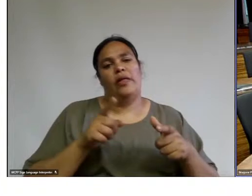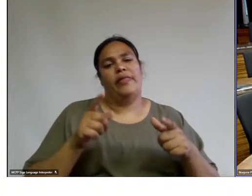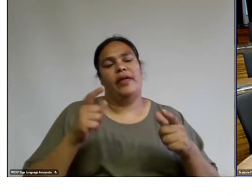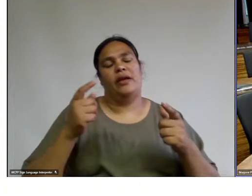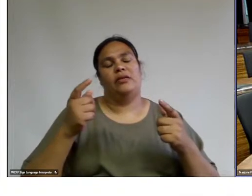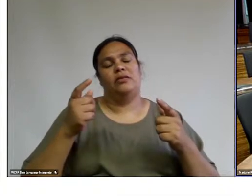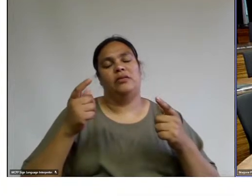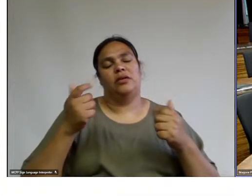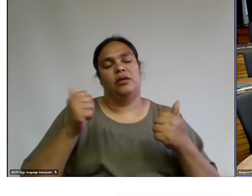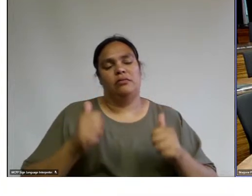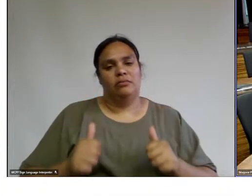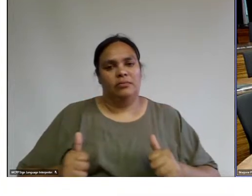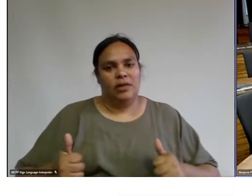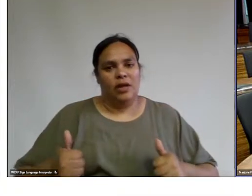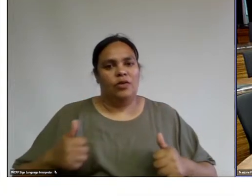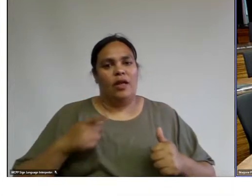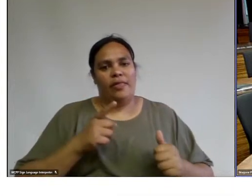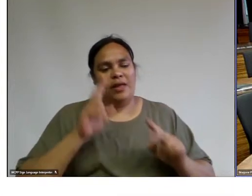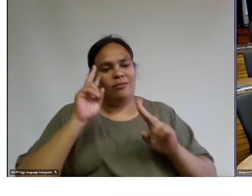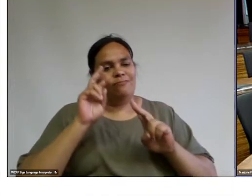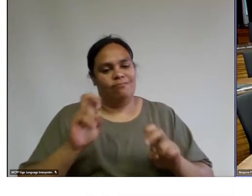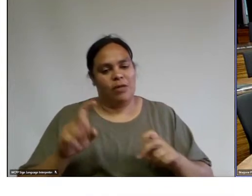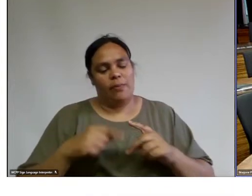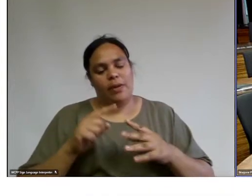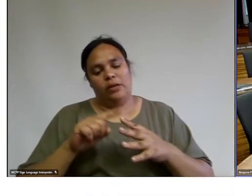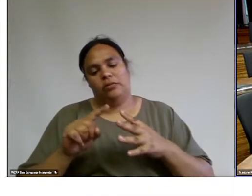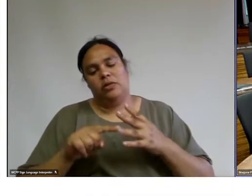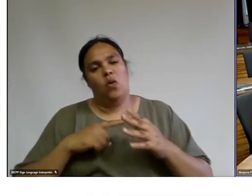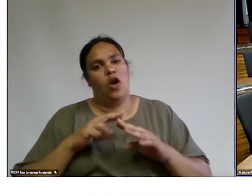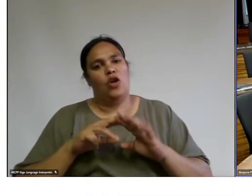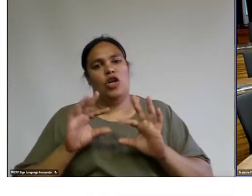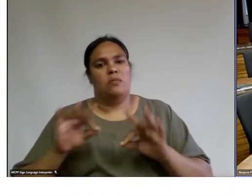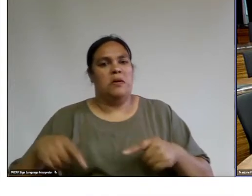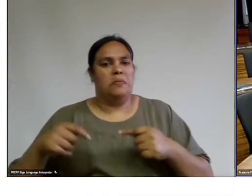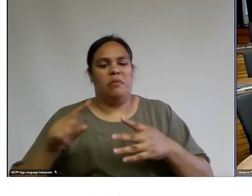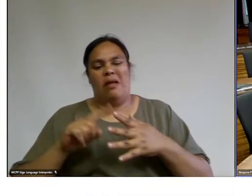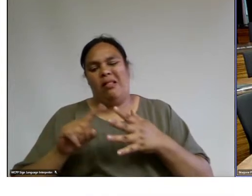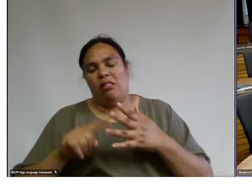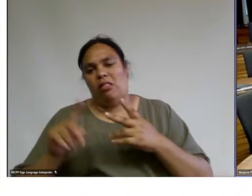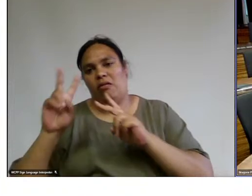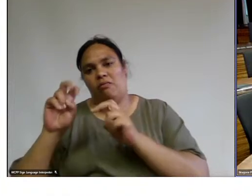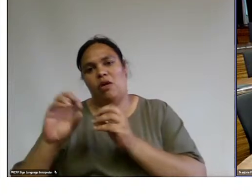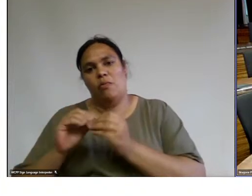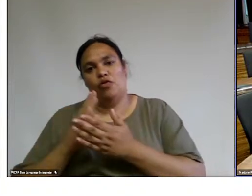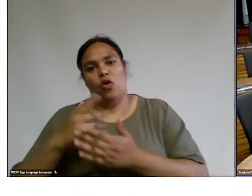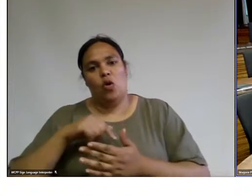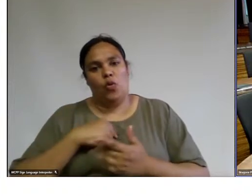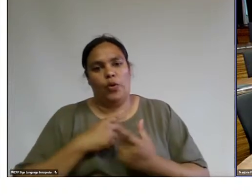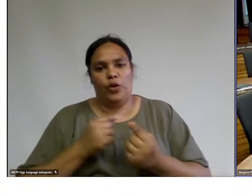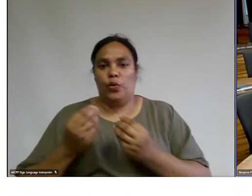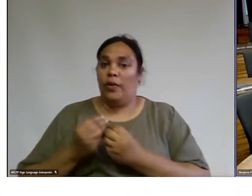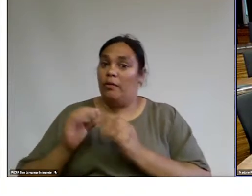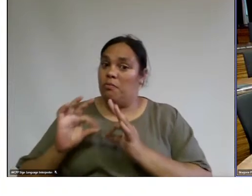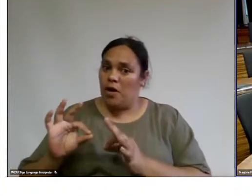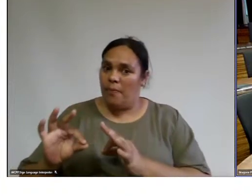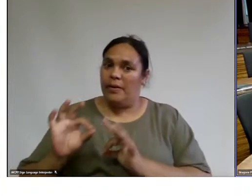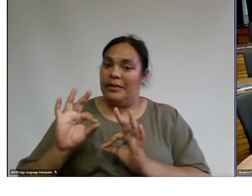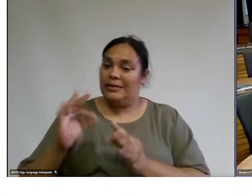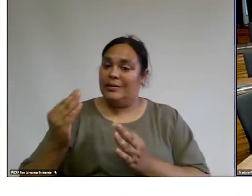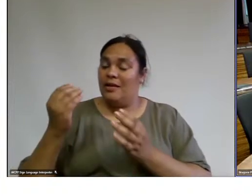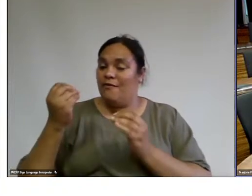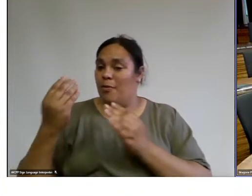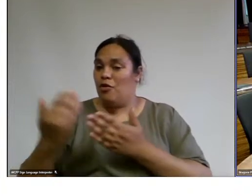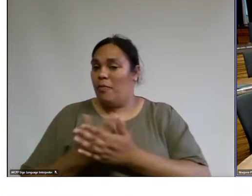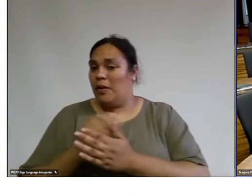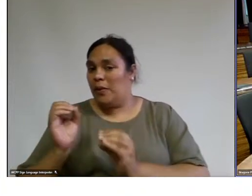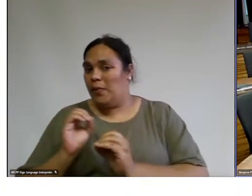Accounting, and they do a further investigation around that as well, just to make sure that we deal with the issues properly and no information is missing or